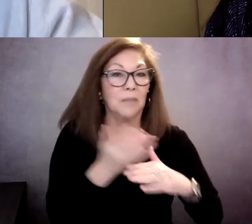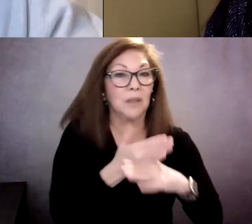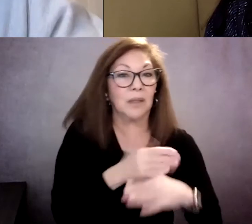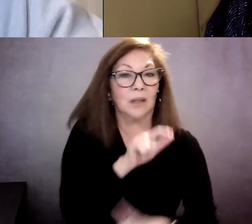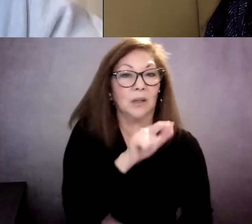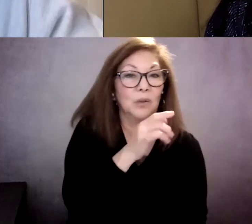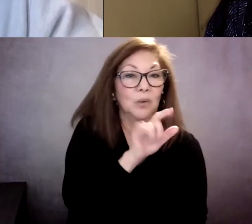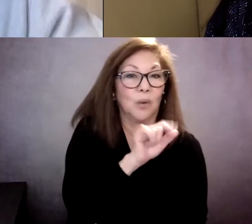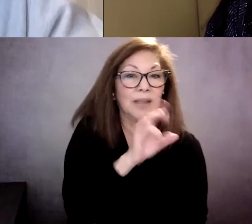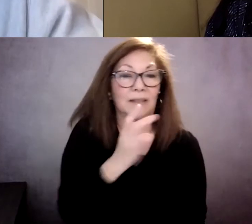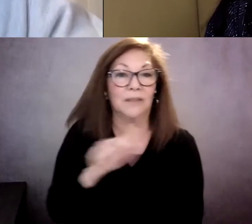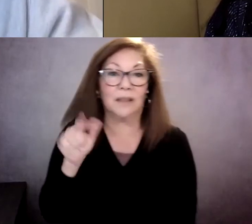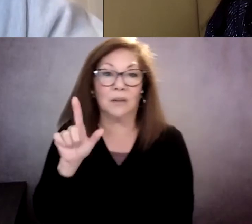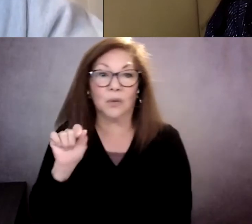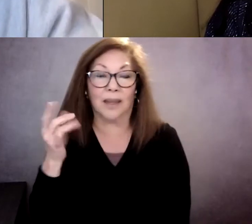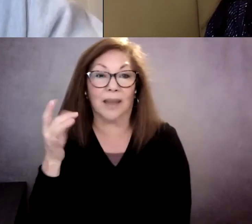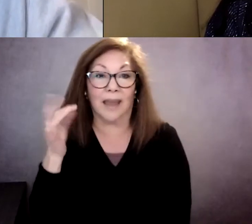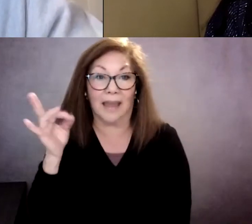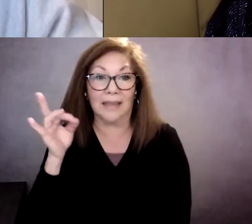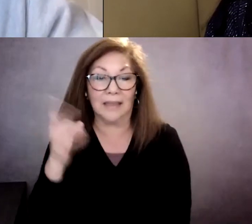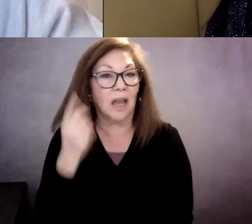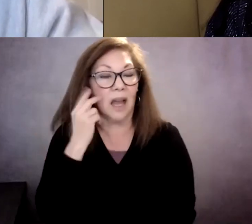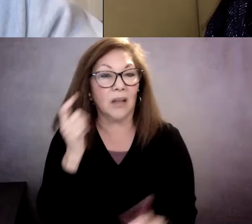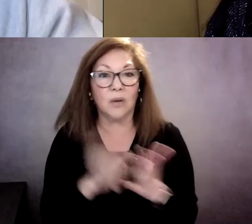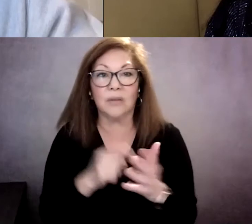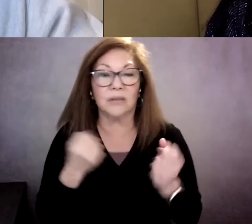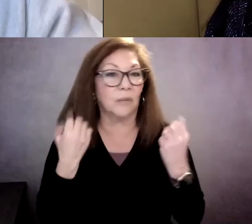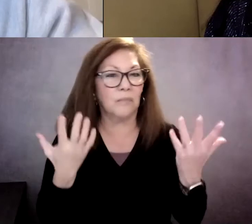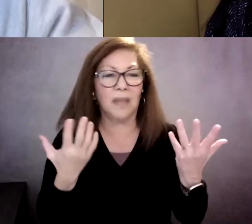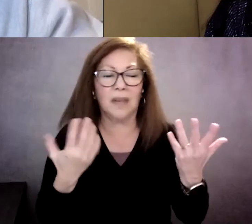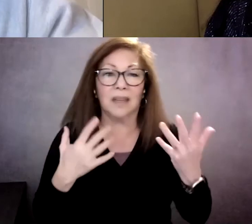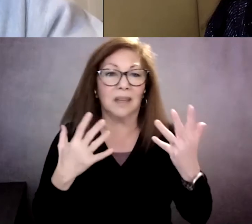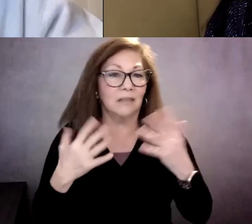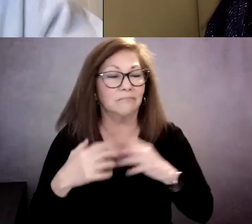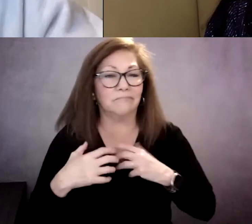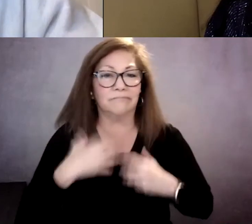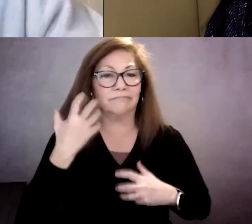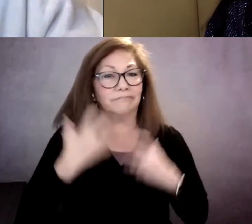2017 and 2018, I had noticed so many really disturbing to me